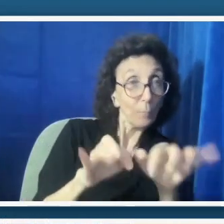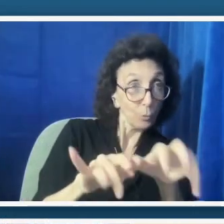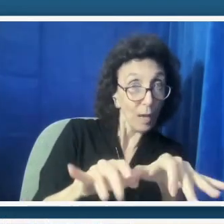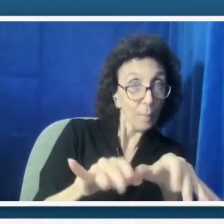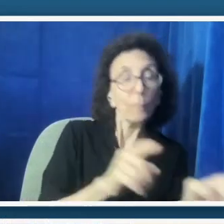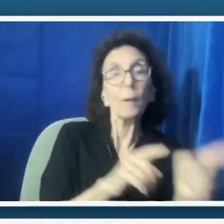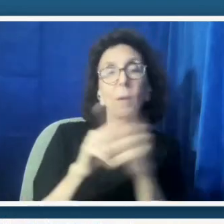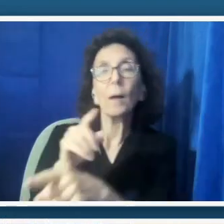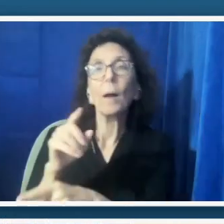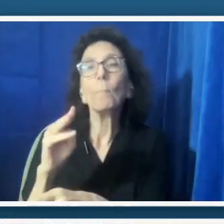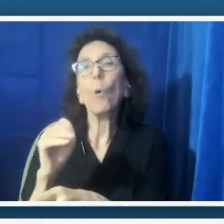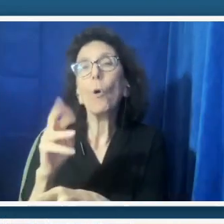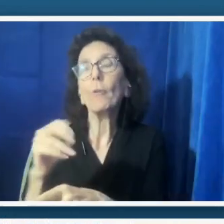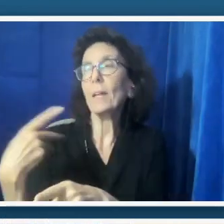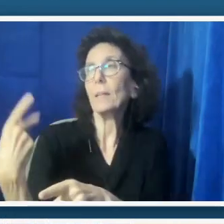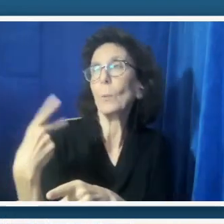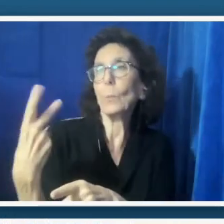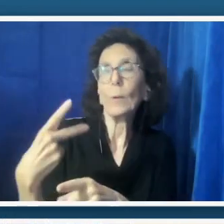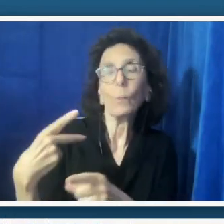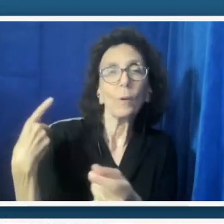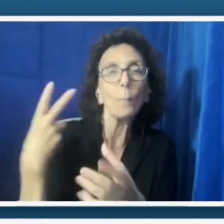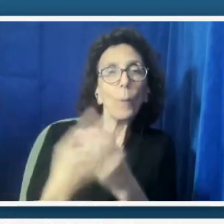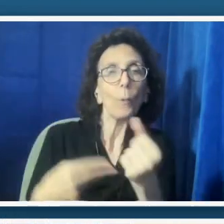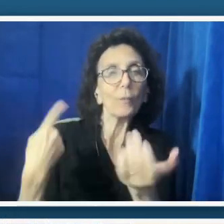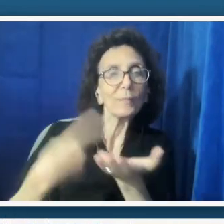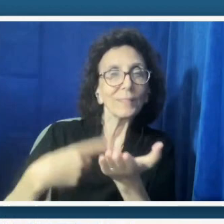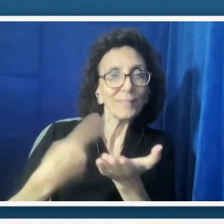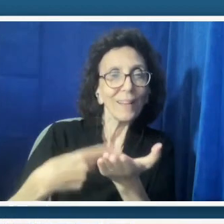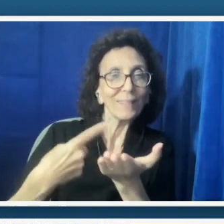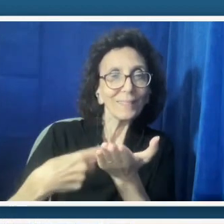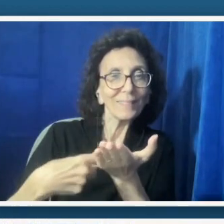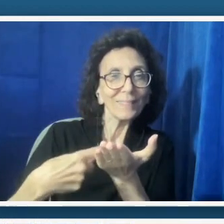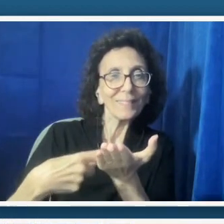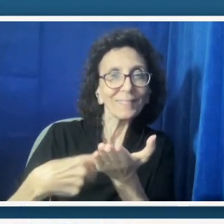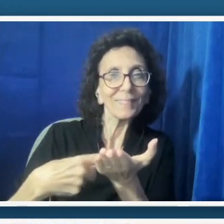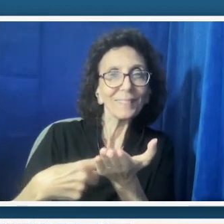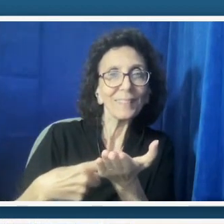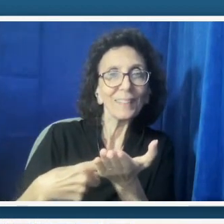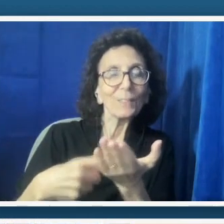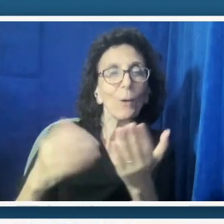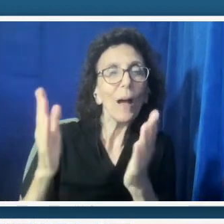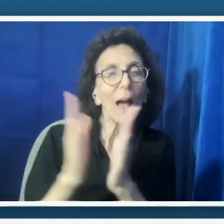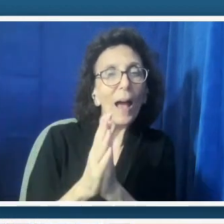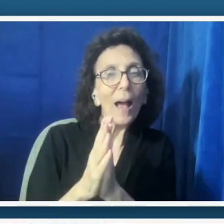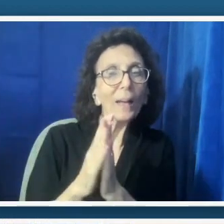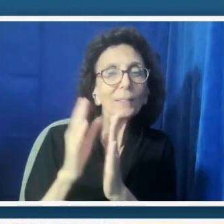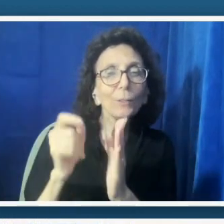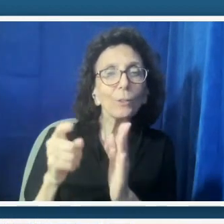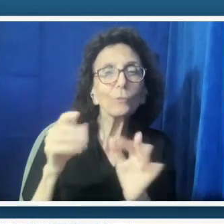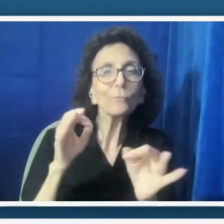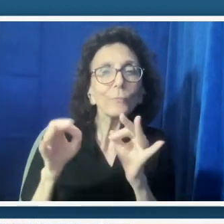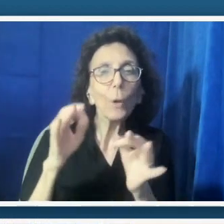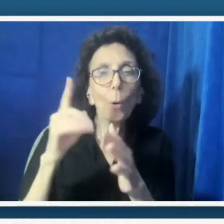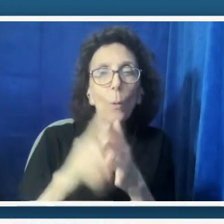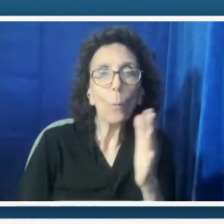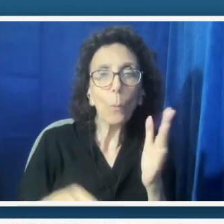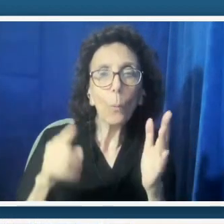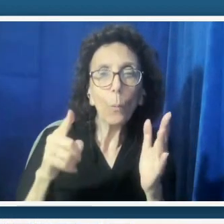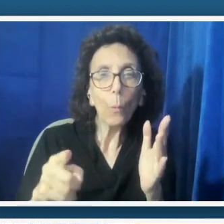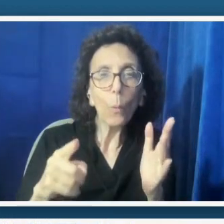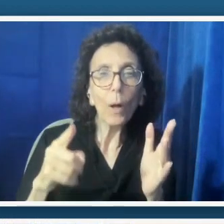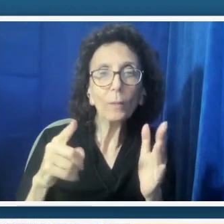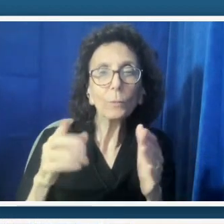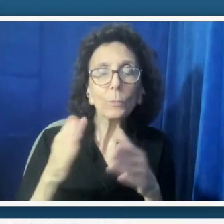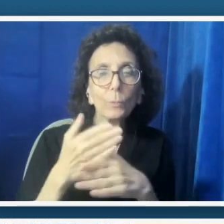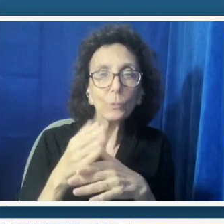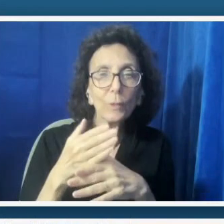talk about this a little bit. And I'm going to ask her to share with us what she finds beautiful or truthful in this stamp. And if she